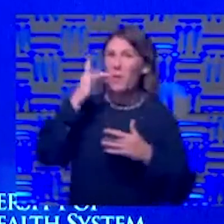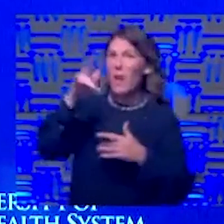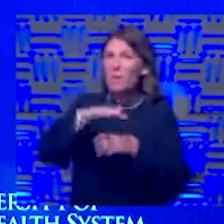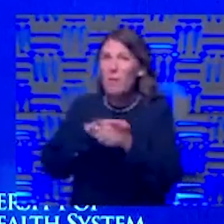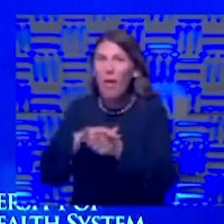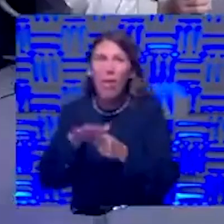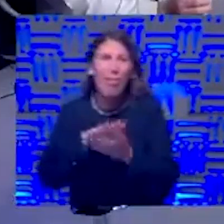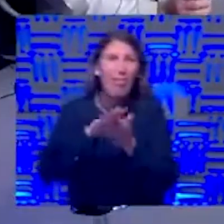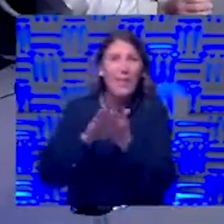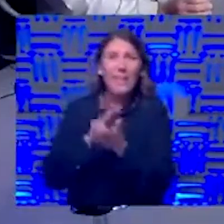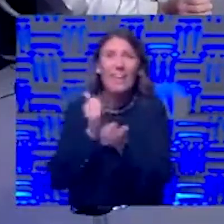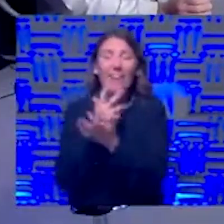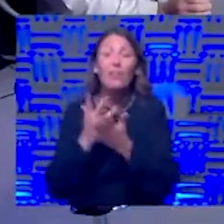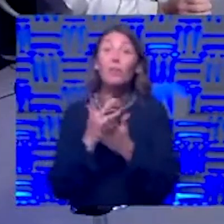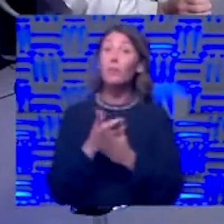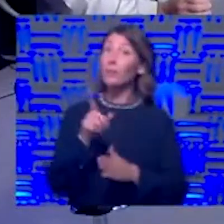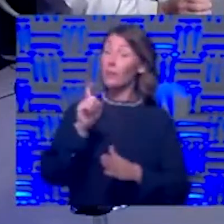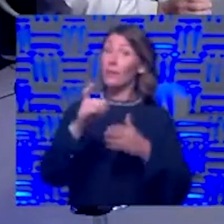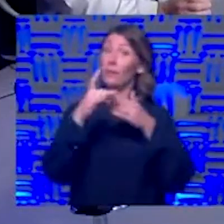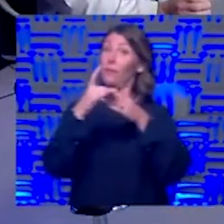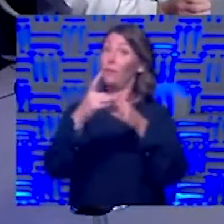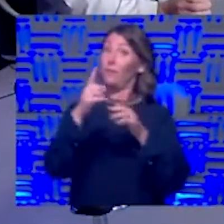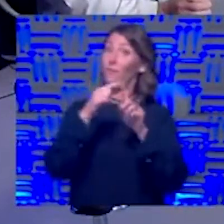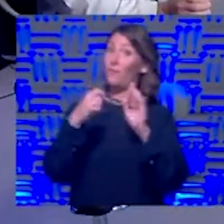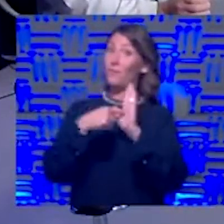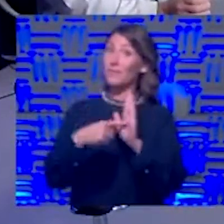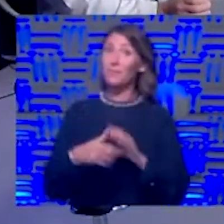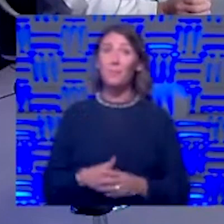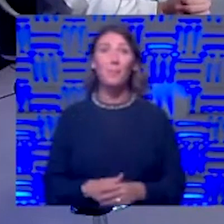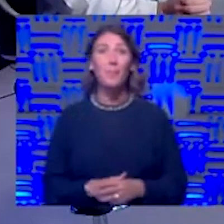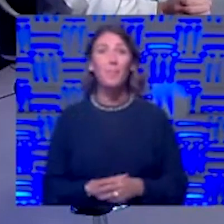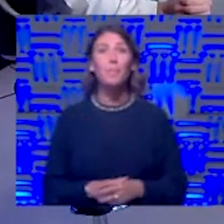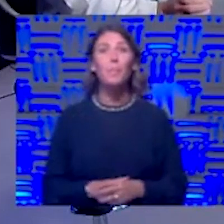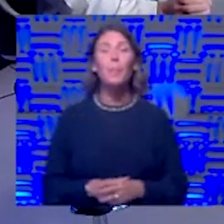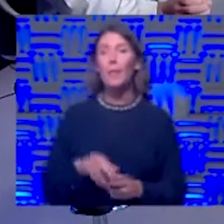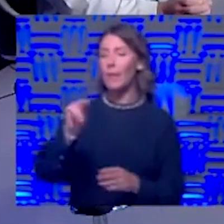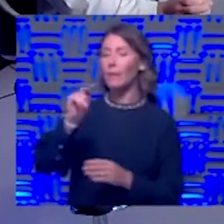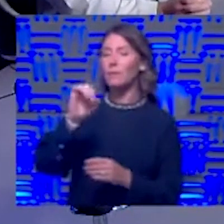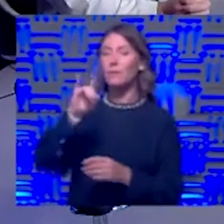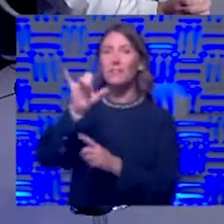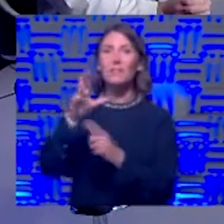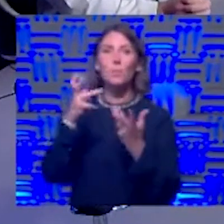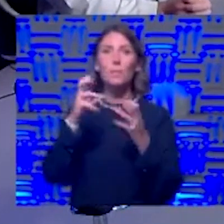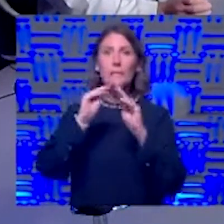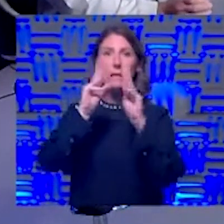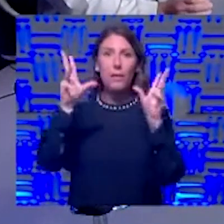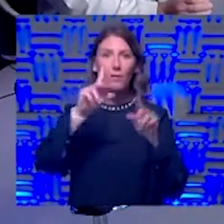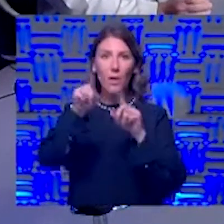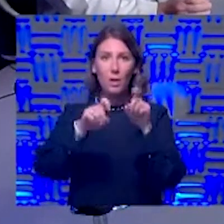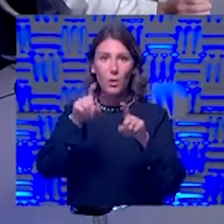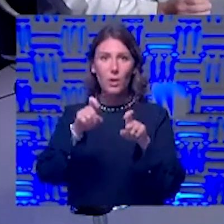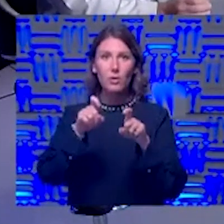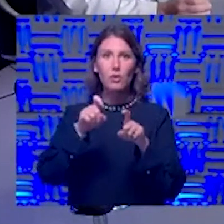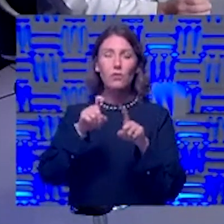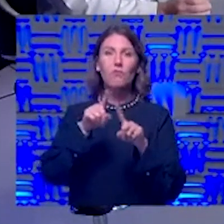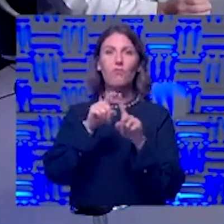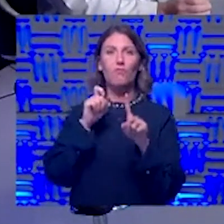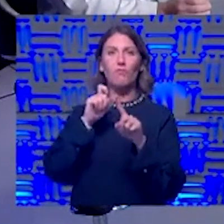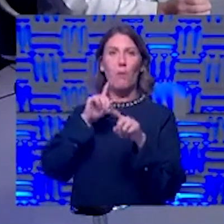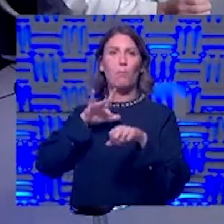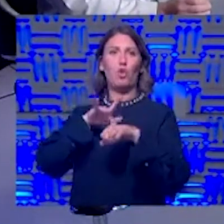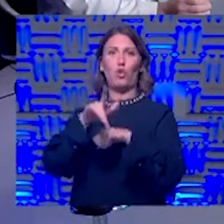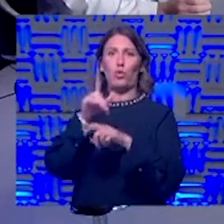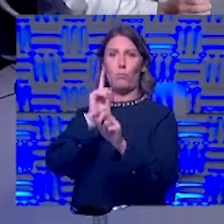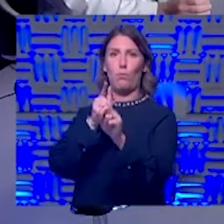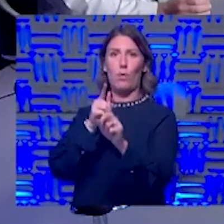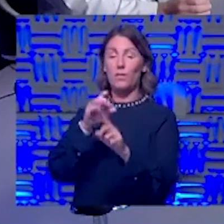Lead by example. Right? You've got to. But good to know. Nancy has a clarifying question about an earlier point. She said, so